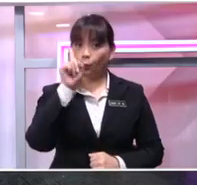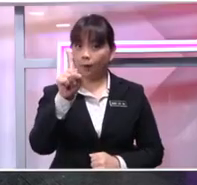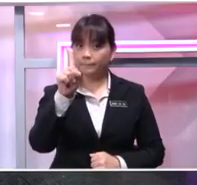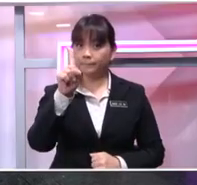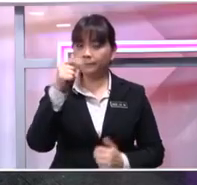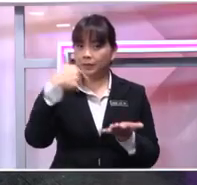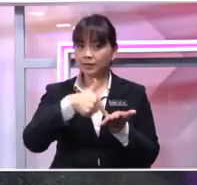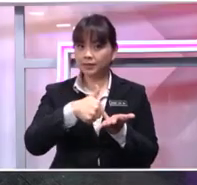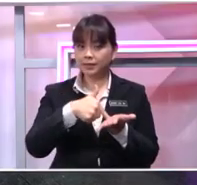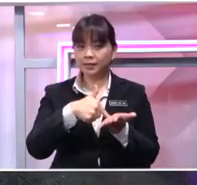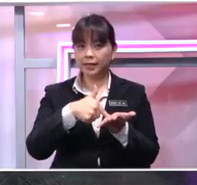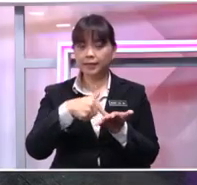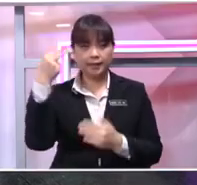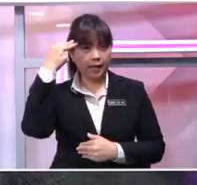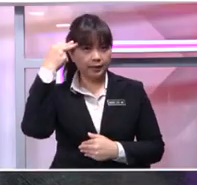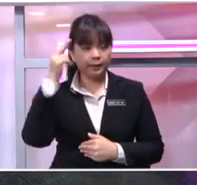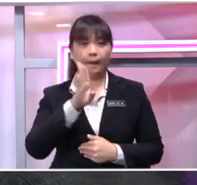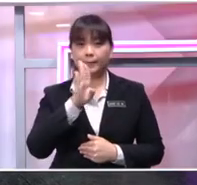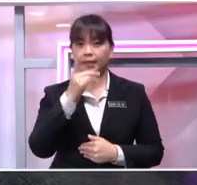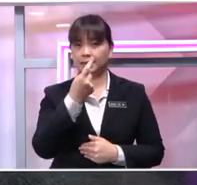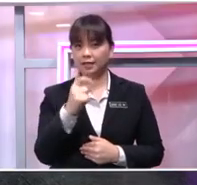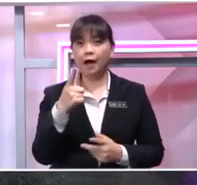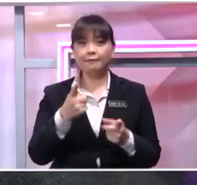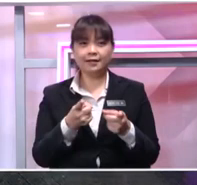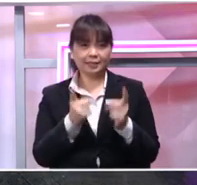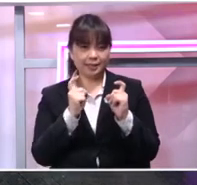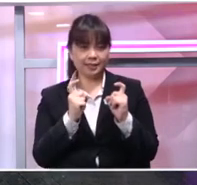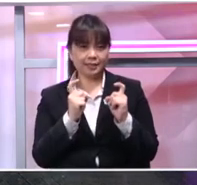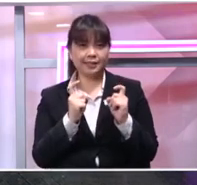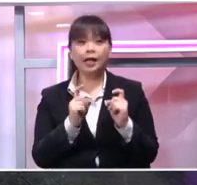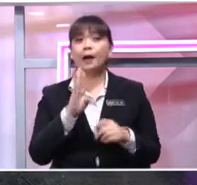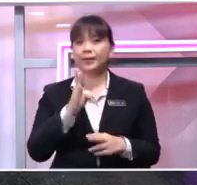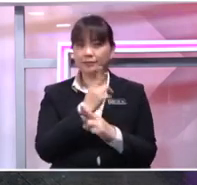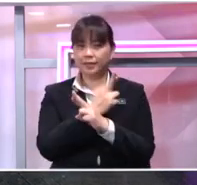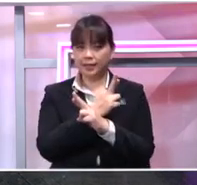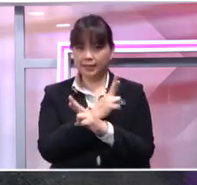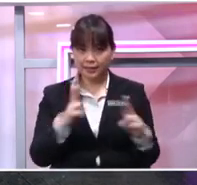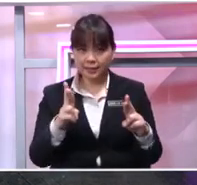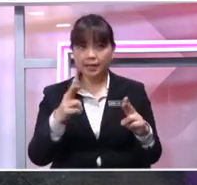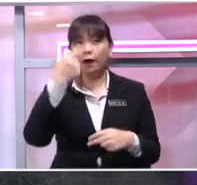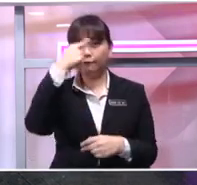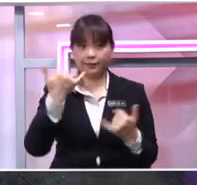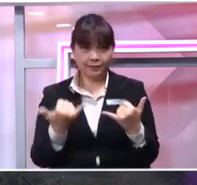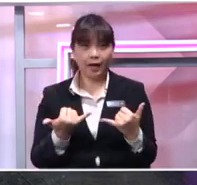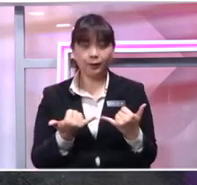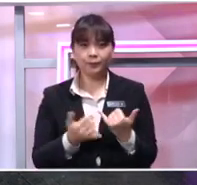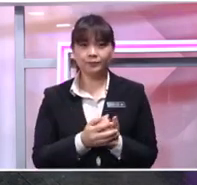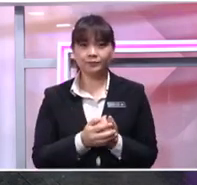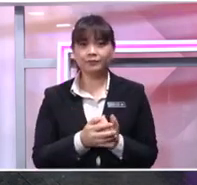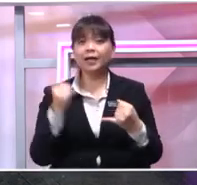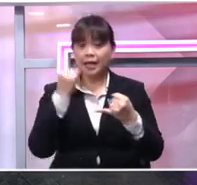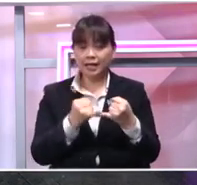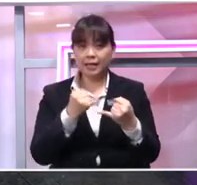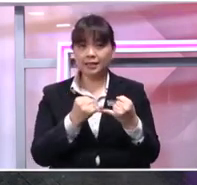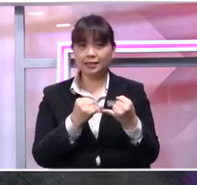One more spot. Is Hakimi going to be the fastest this time? You better be ready, man, for this question. Okay, the last